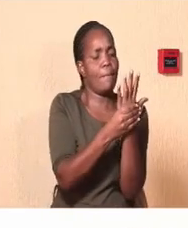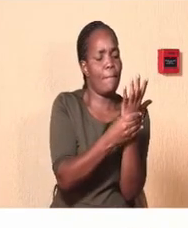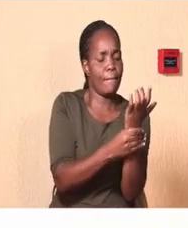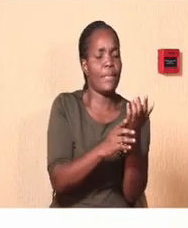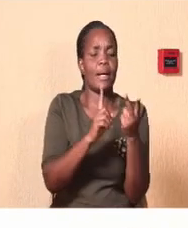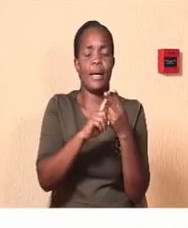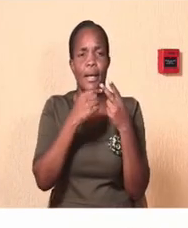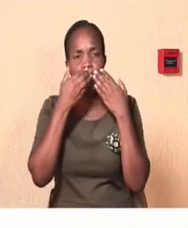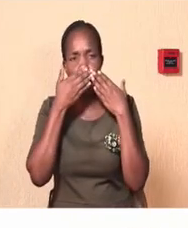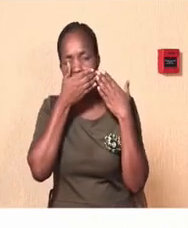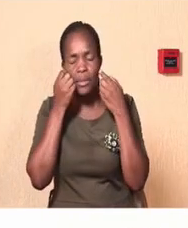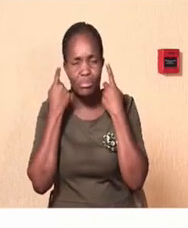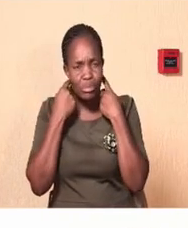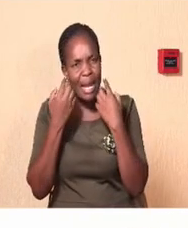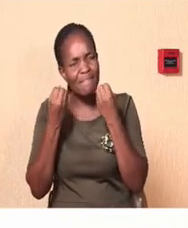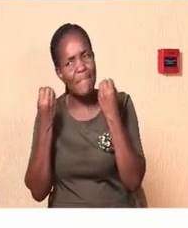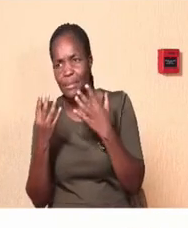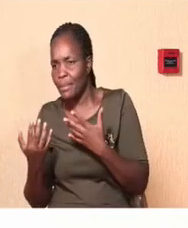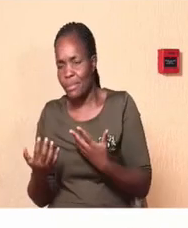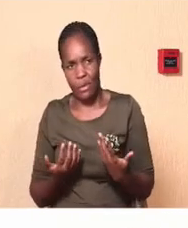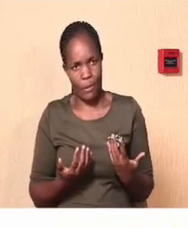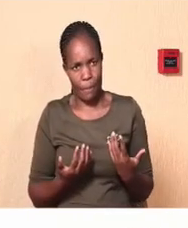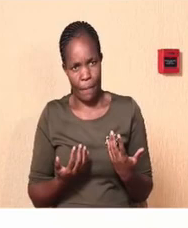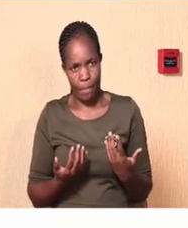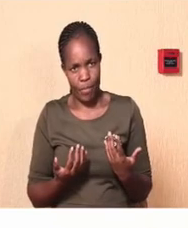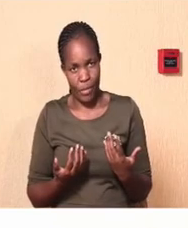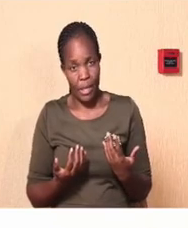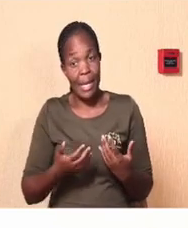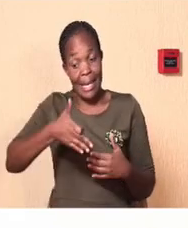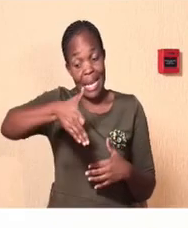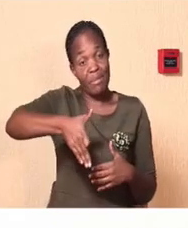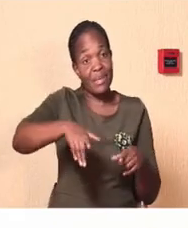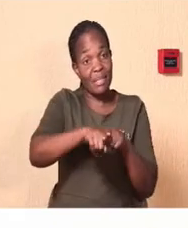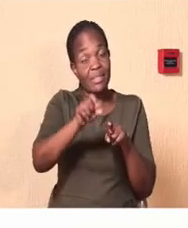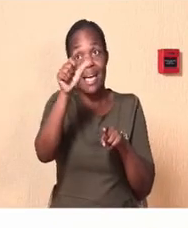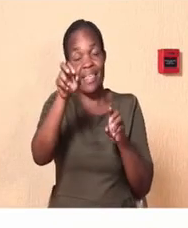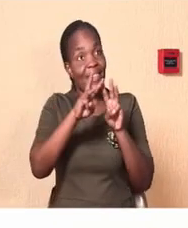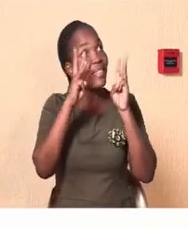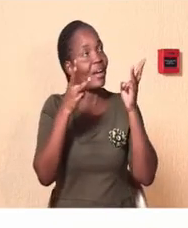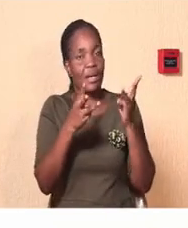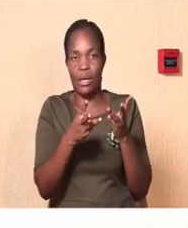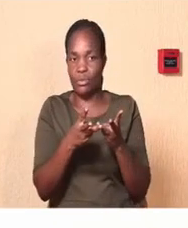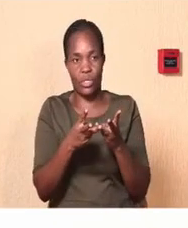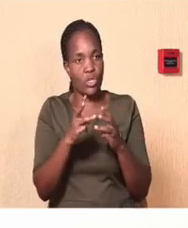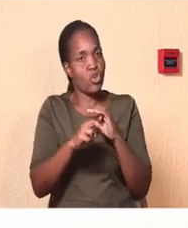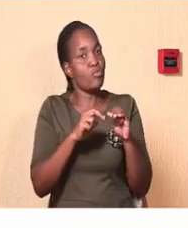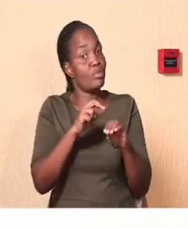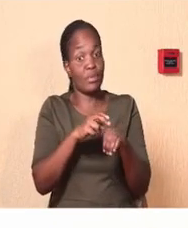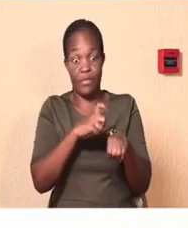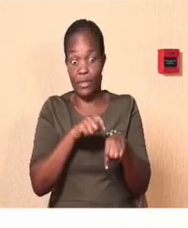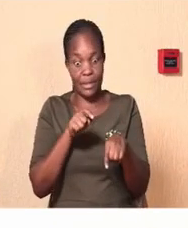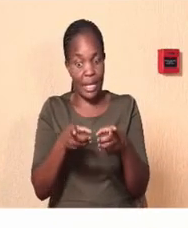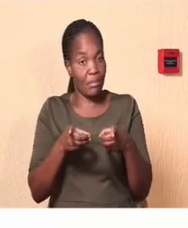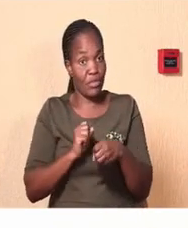country and all the countries elsewhere, no one was really prepared for this. No